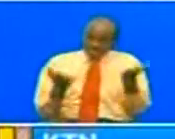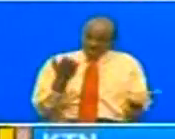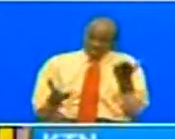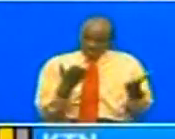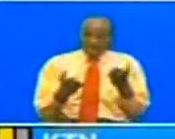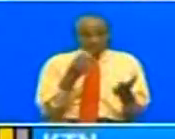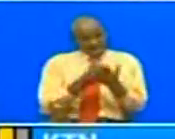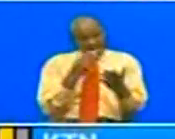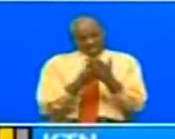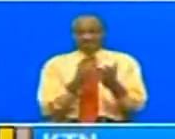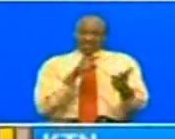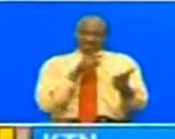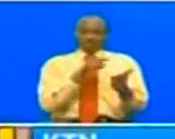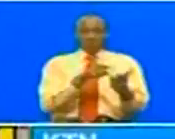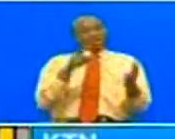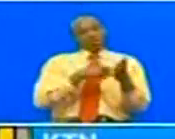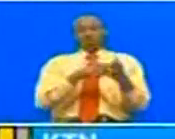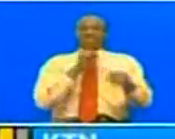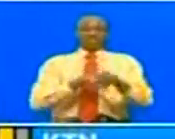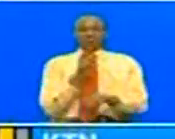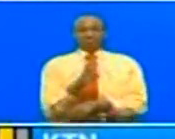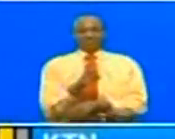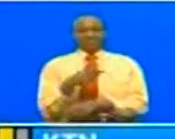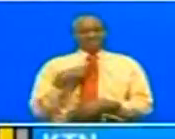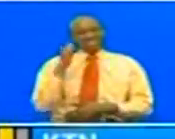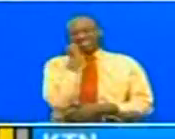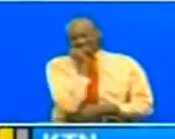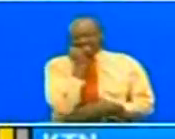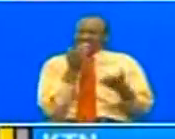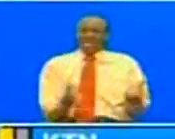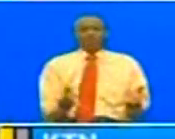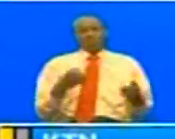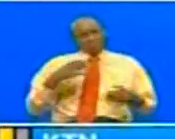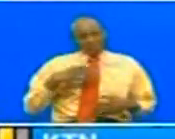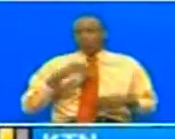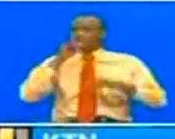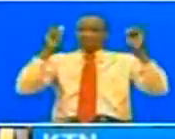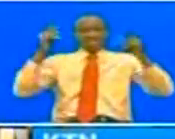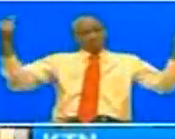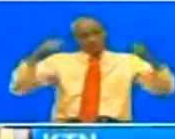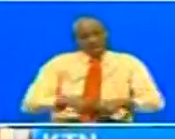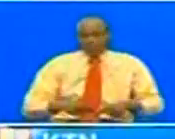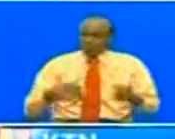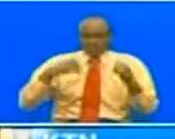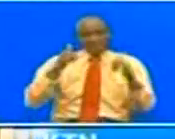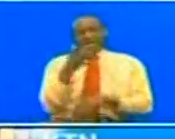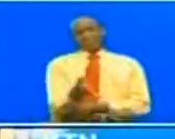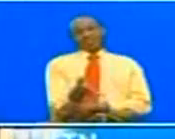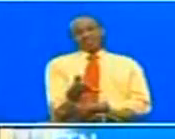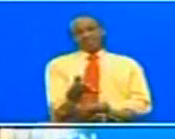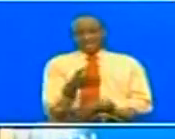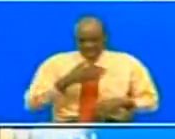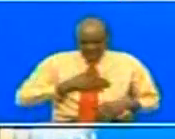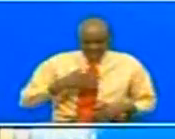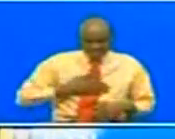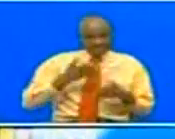the money issue came at the wrong time. It's very sad tukiona sasa tuna let the foreigners from outside kuja kucheza hapa. Whereas sisi